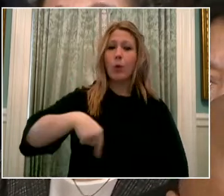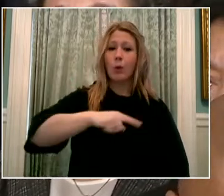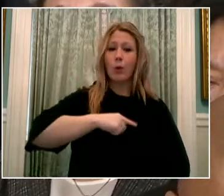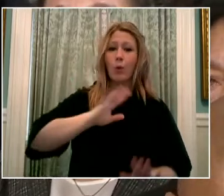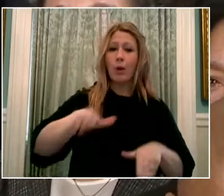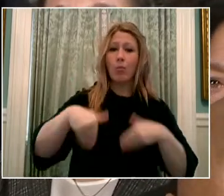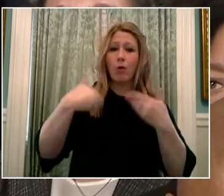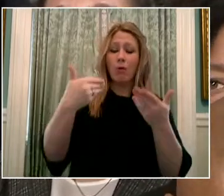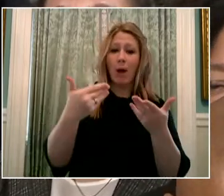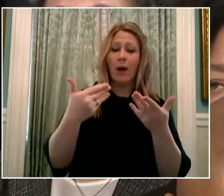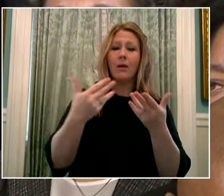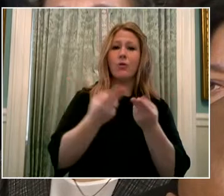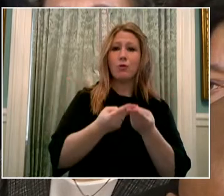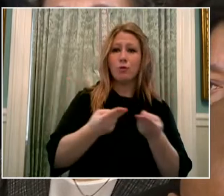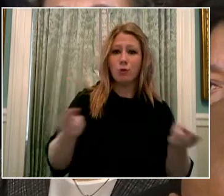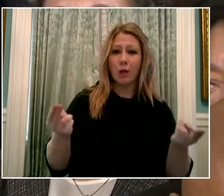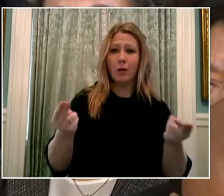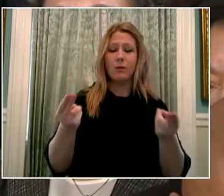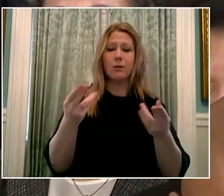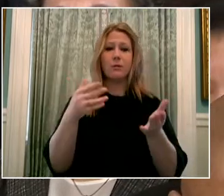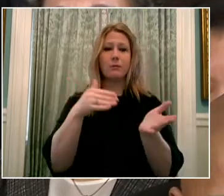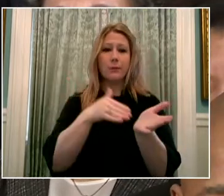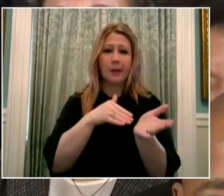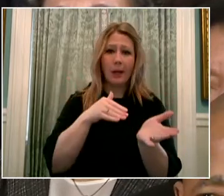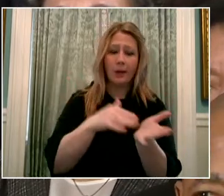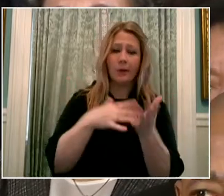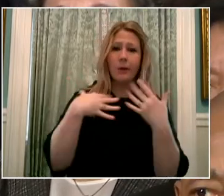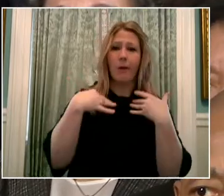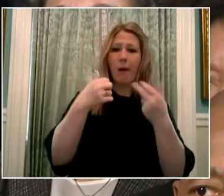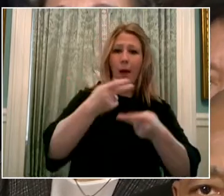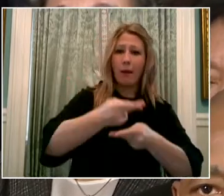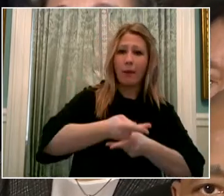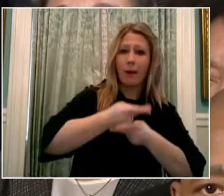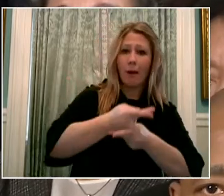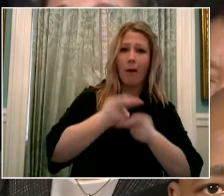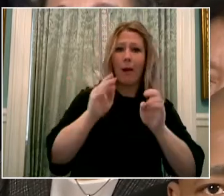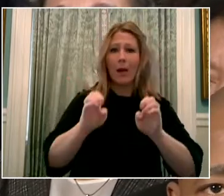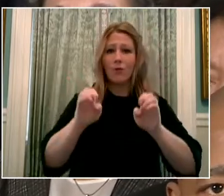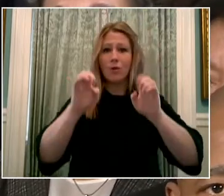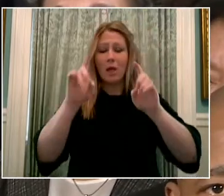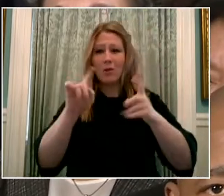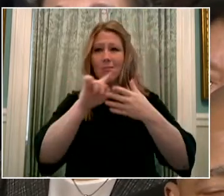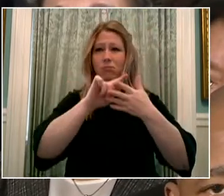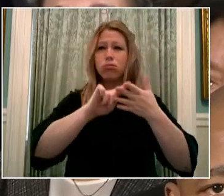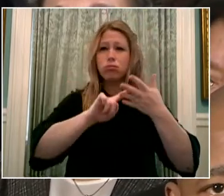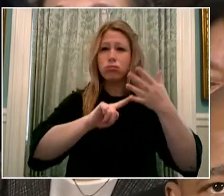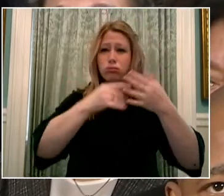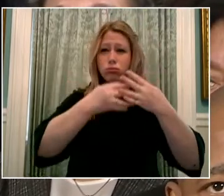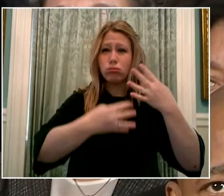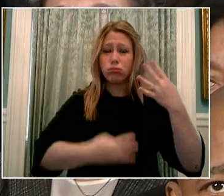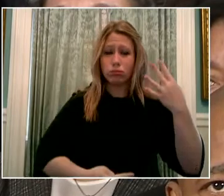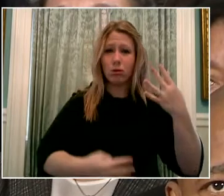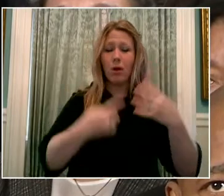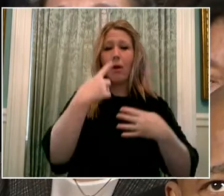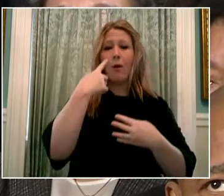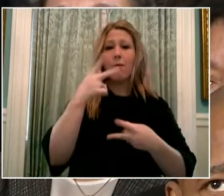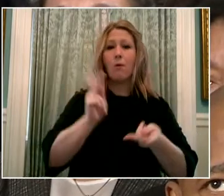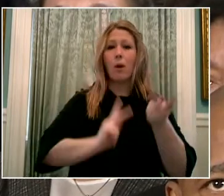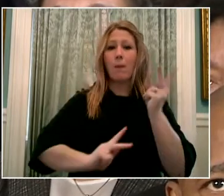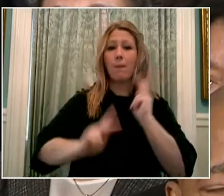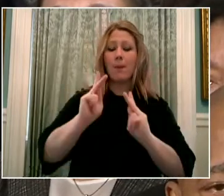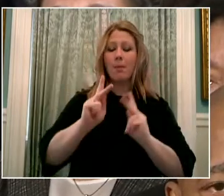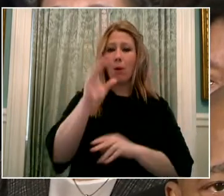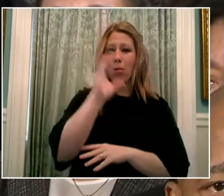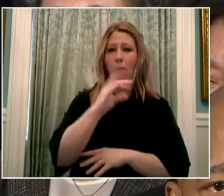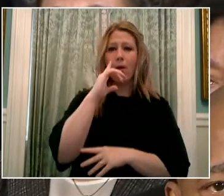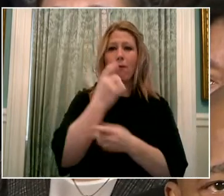children, social services, and more to people who are seeking asylum or who are passing through to their final destination. As we